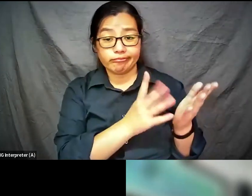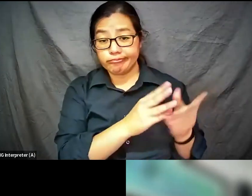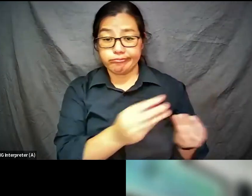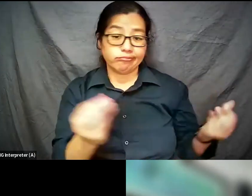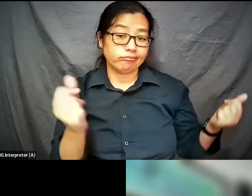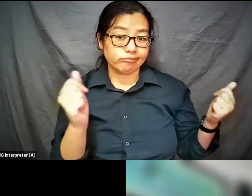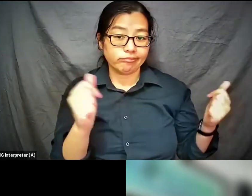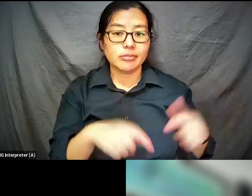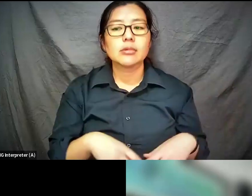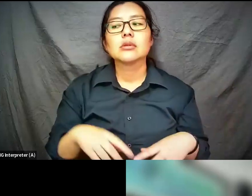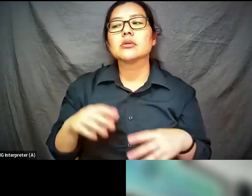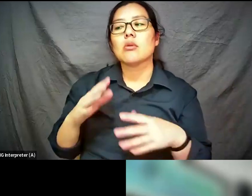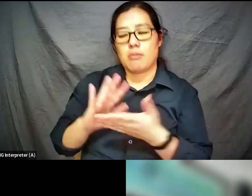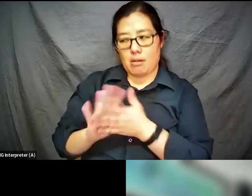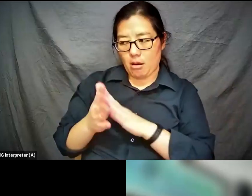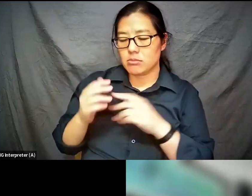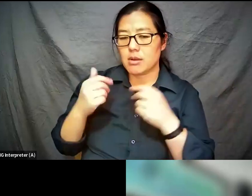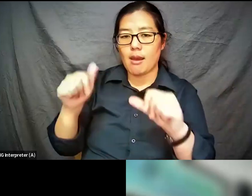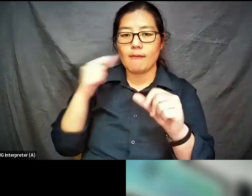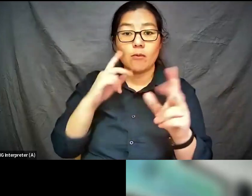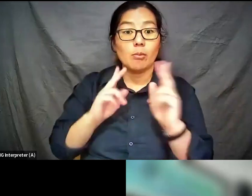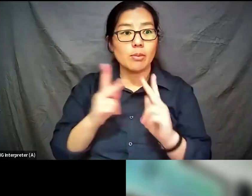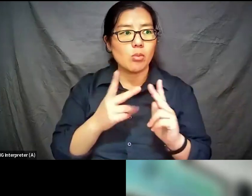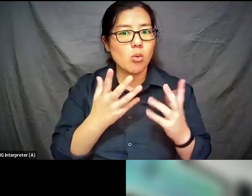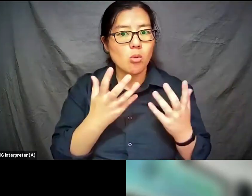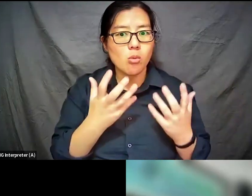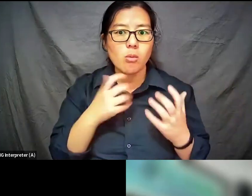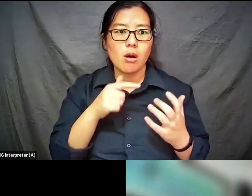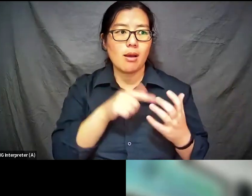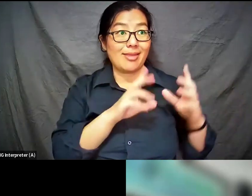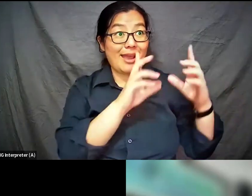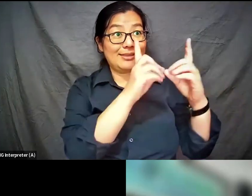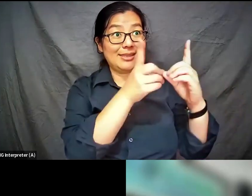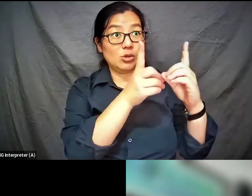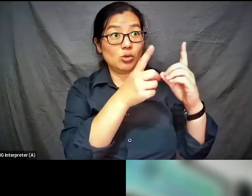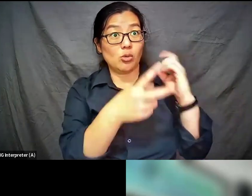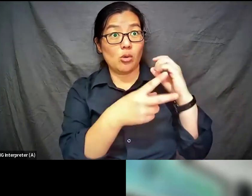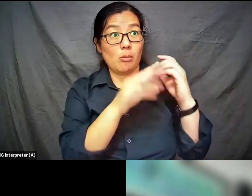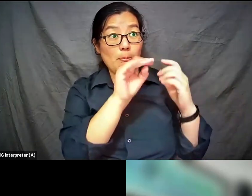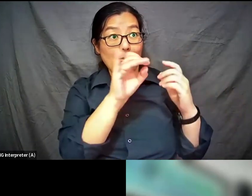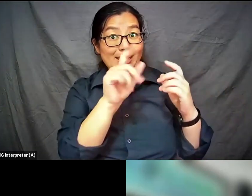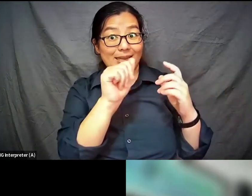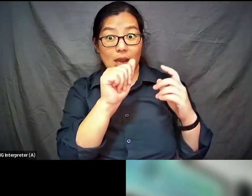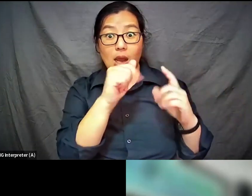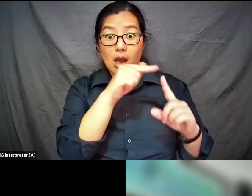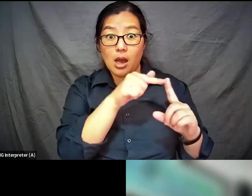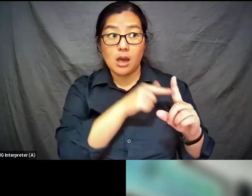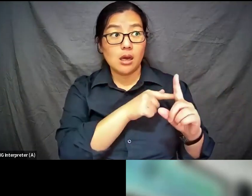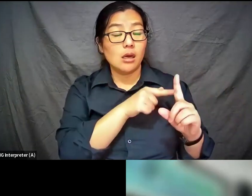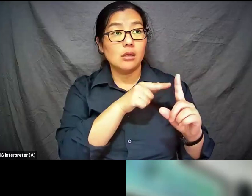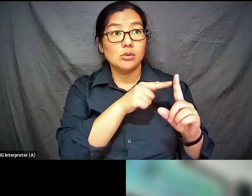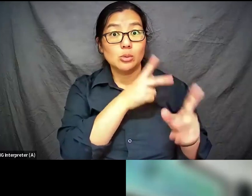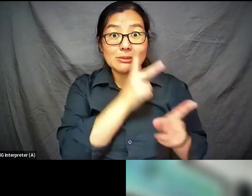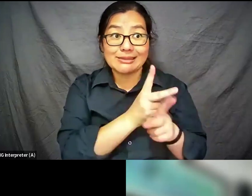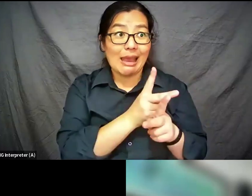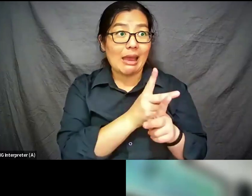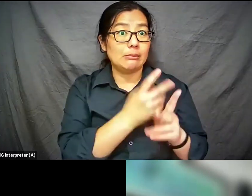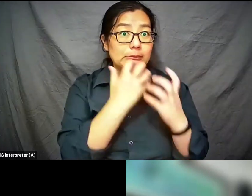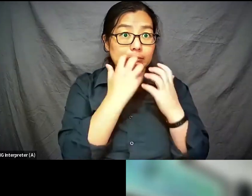MA thesis. There was a part of me that very much had the academy in my ear. Be professional,